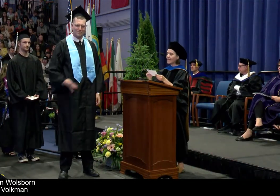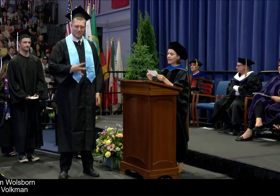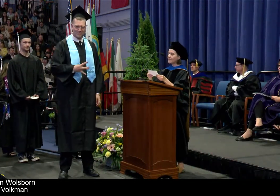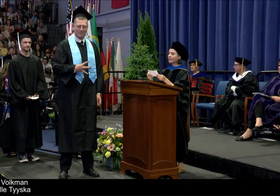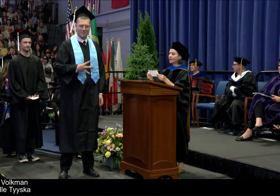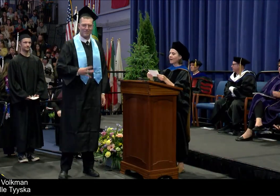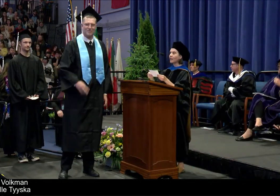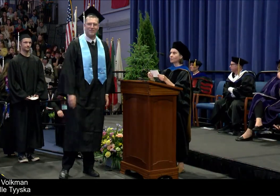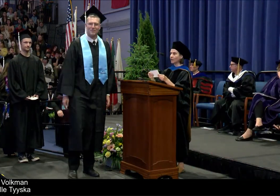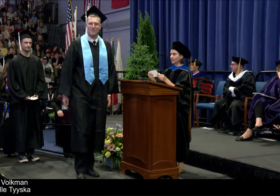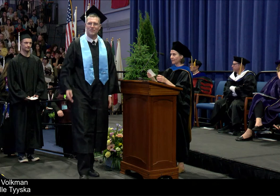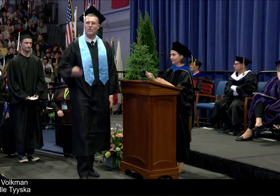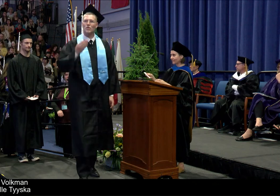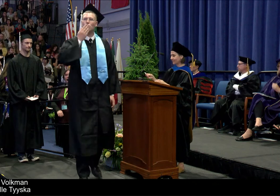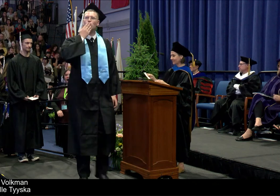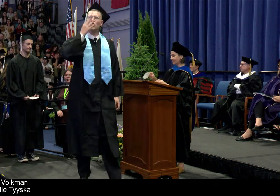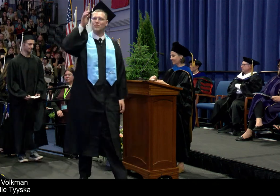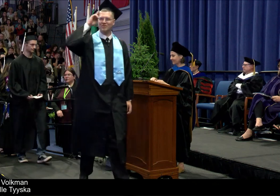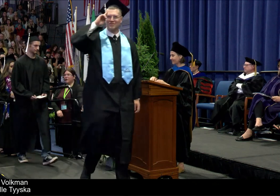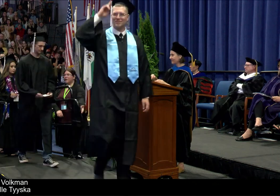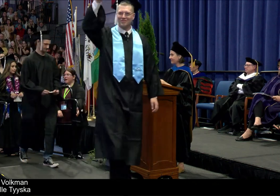Gavin M. Caldwell.